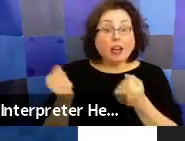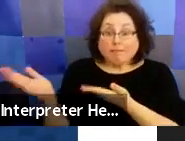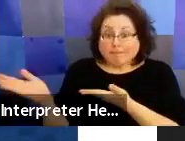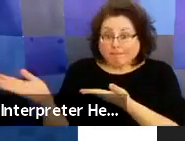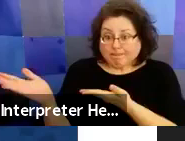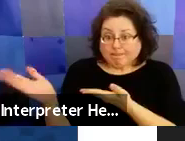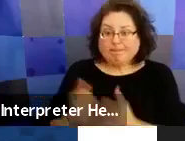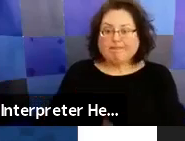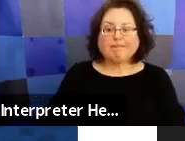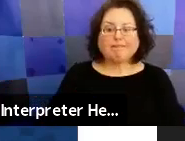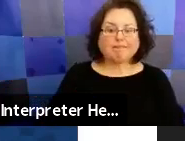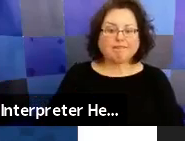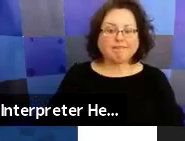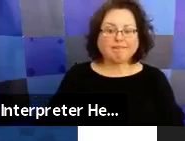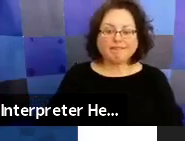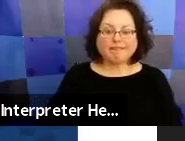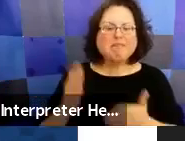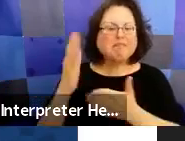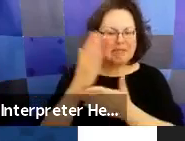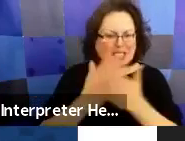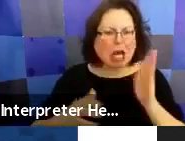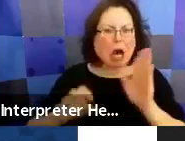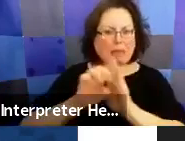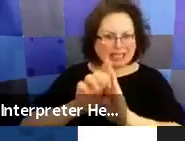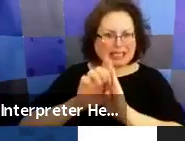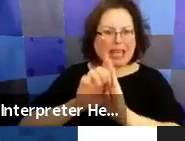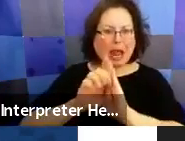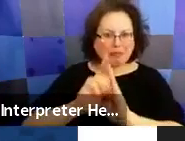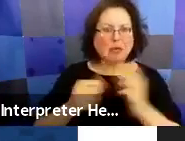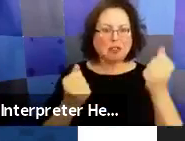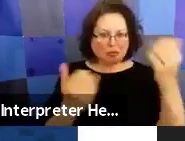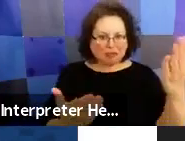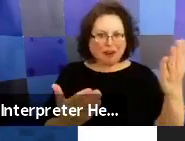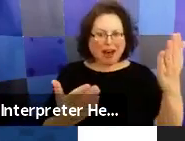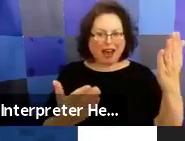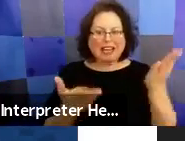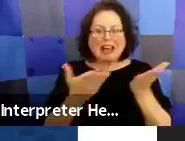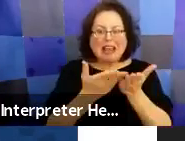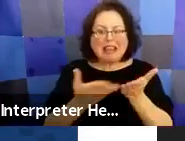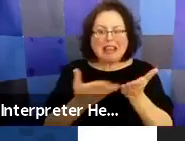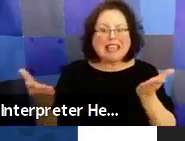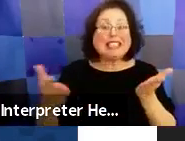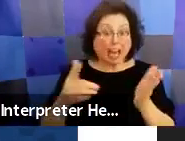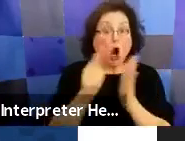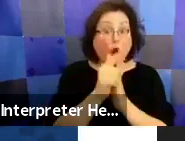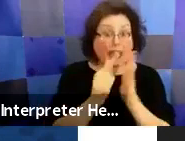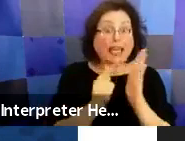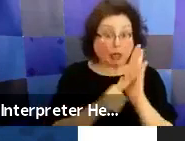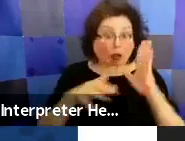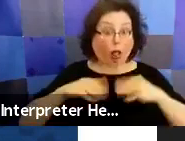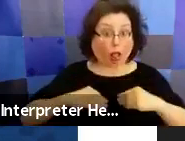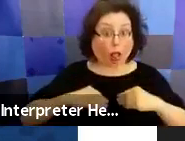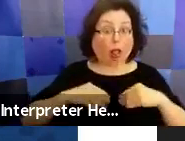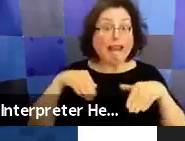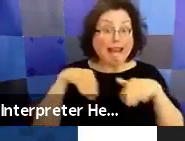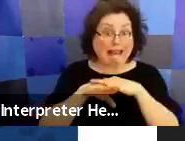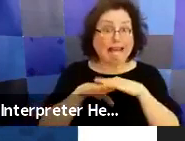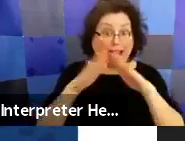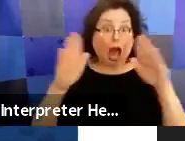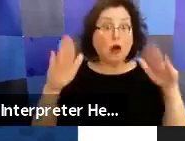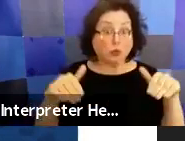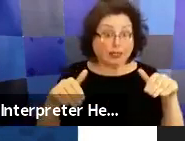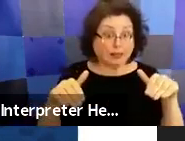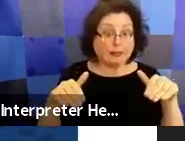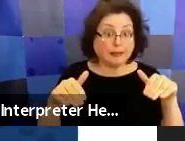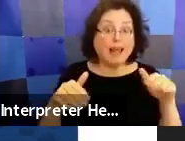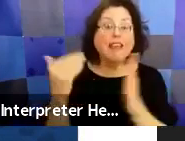So some examples, we wanted to provide some examples of things that are legal practices in housing. So